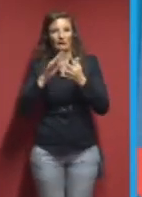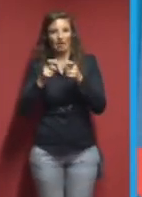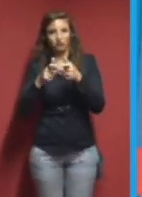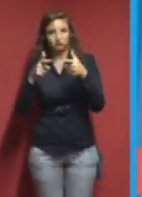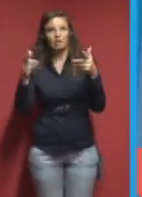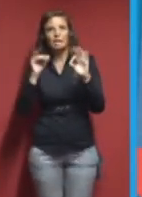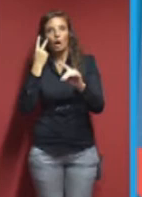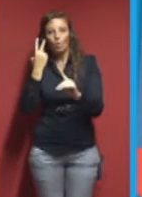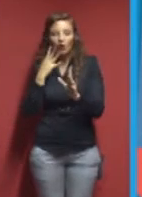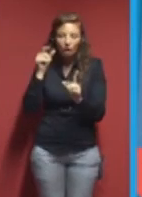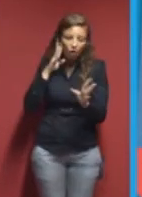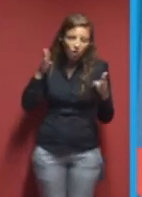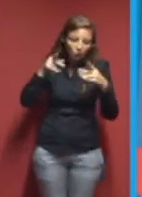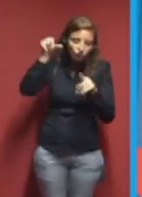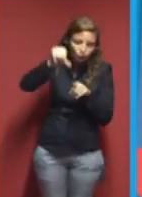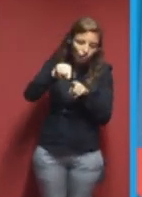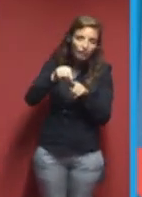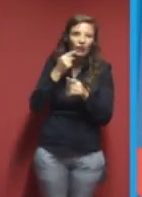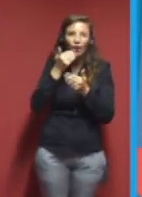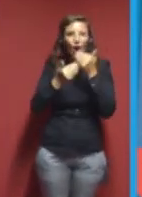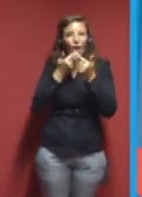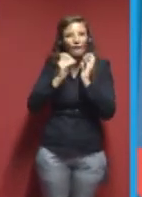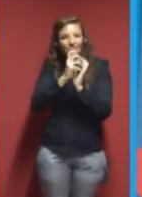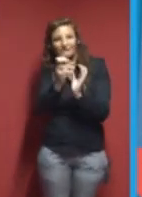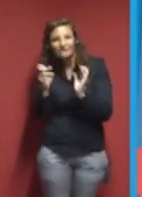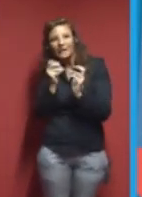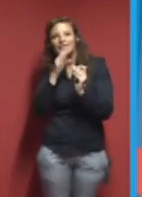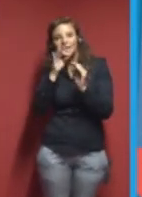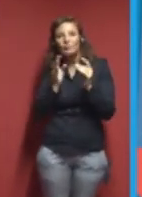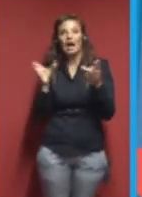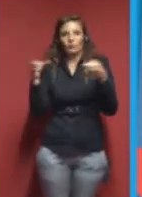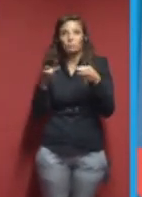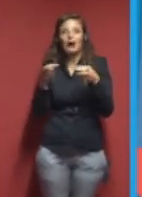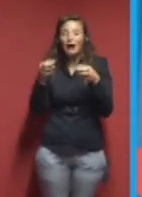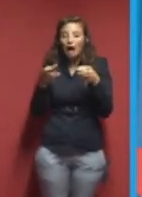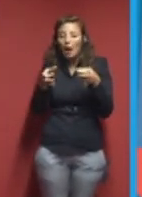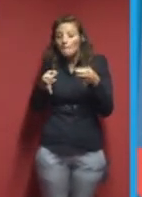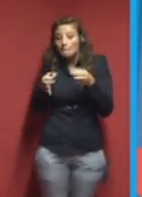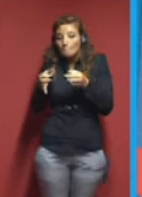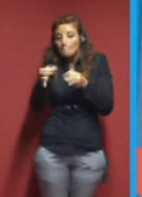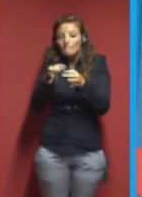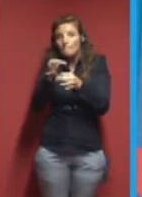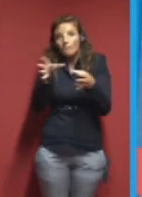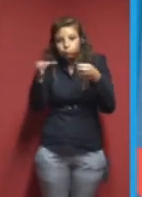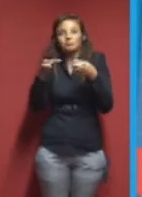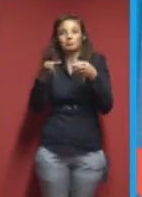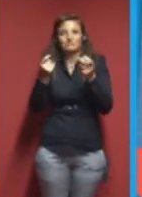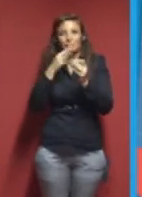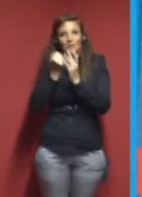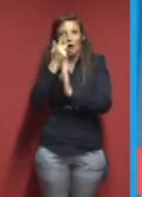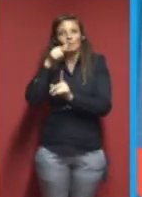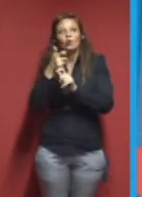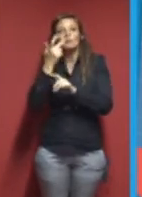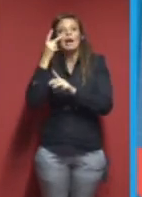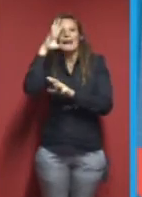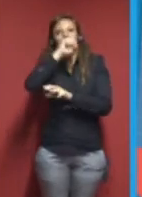have different sub-communities that are developed separately. And that's quite important because you can see, for example, that the community of the pioneers of digital